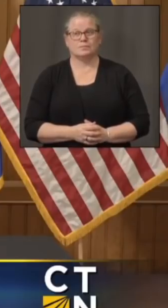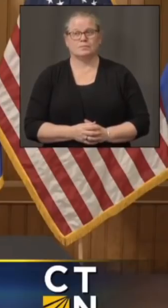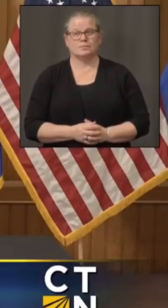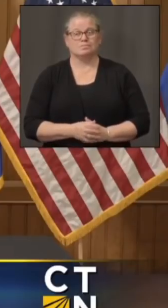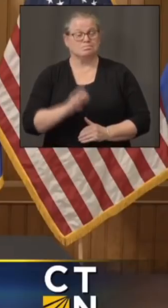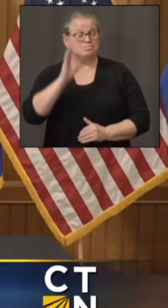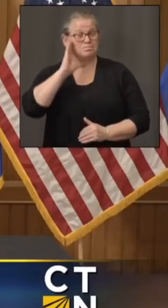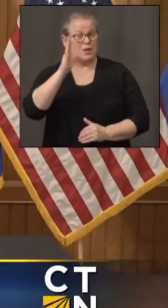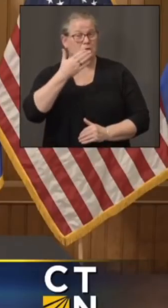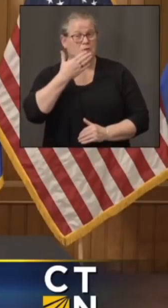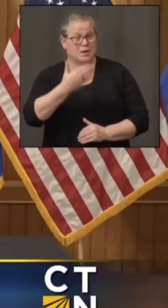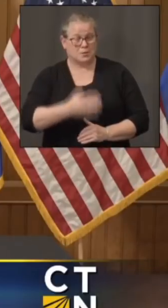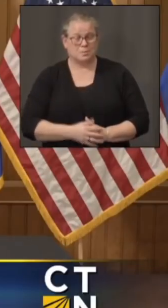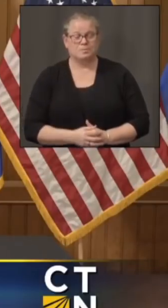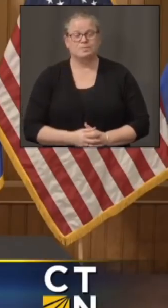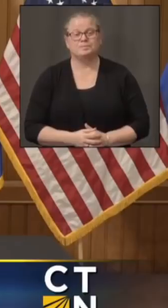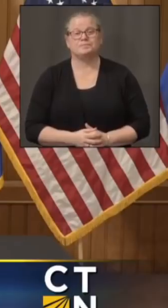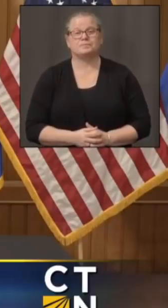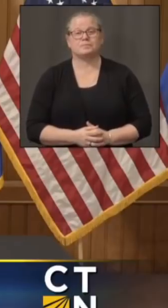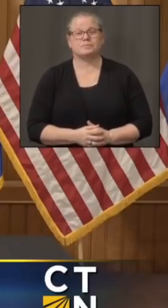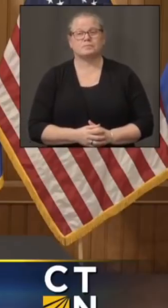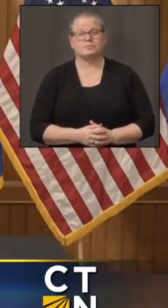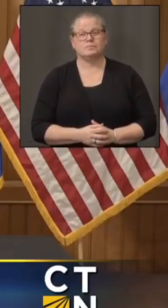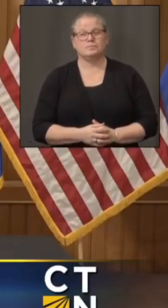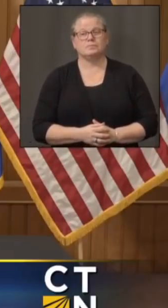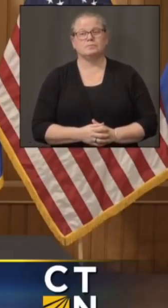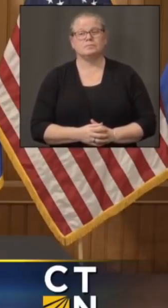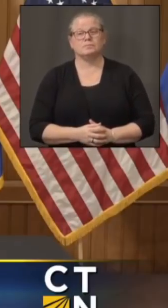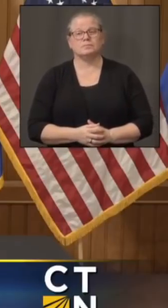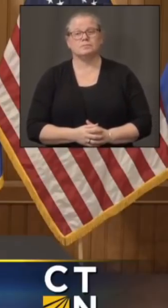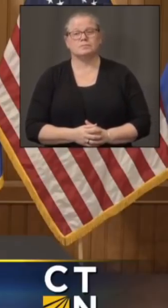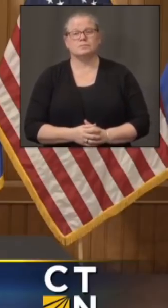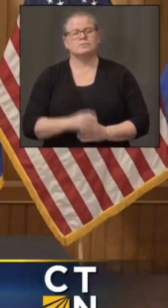Hi, thank you, gentlemen. Dr. Gottlieb,